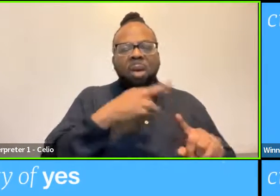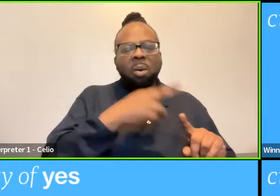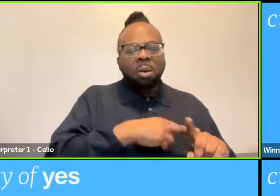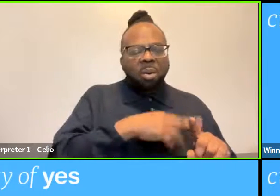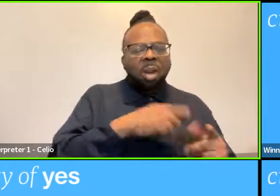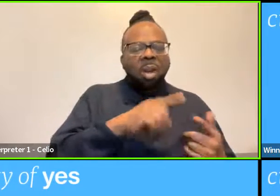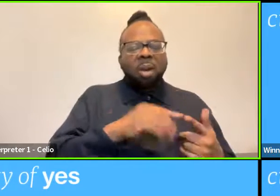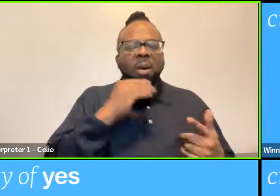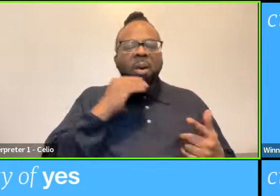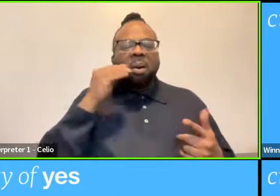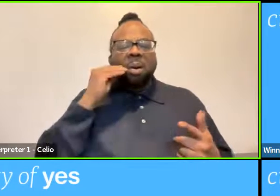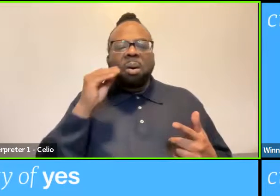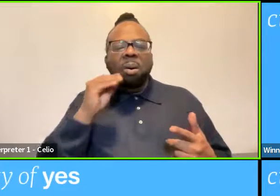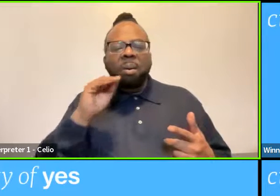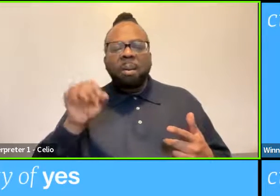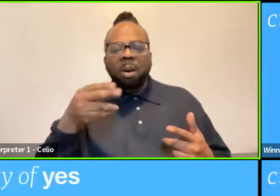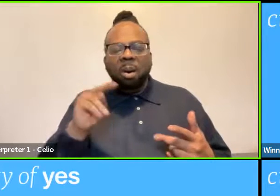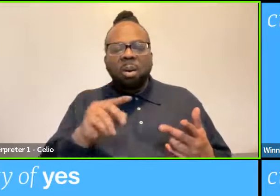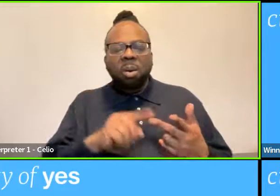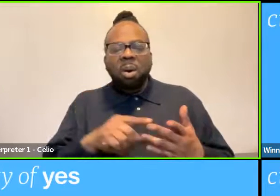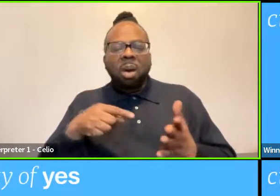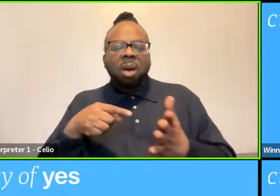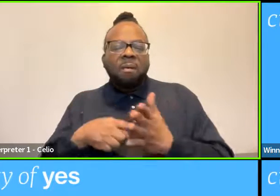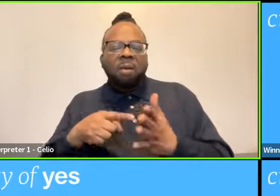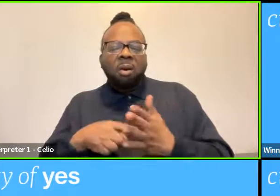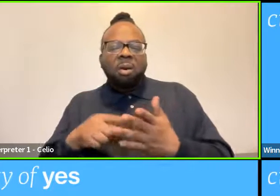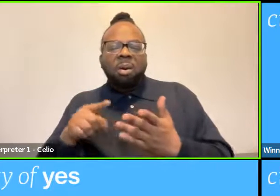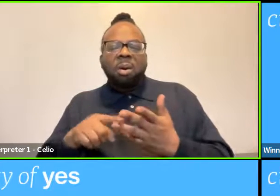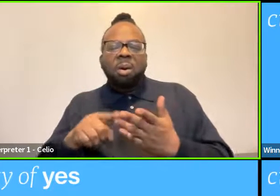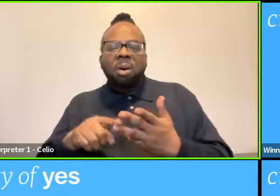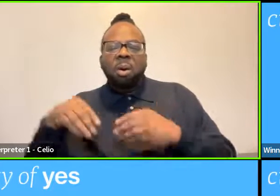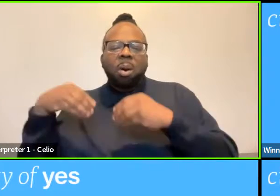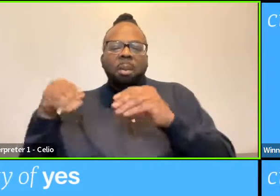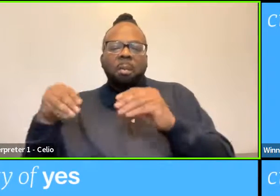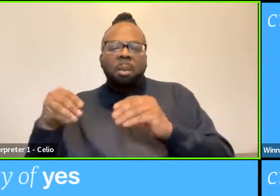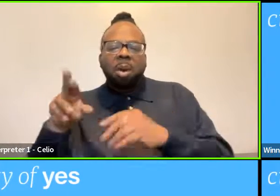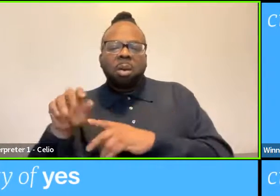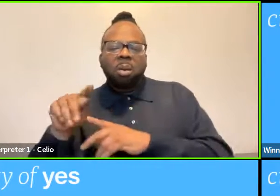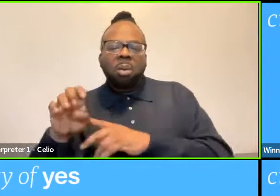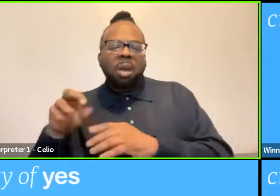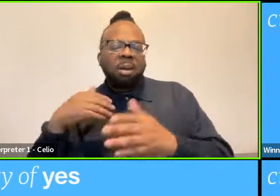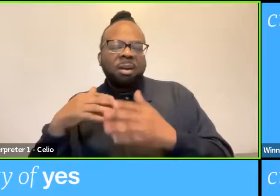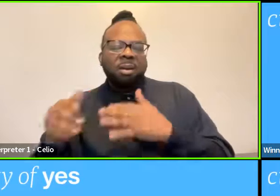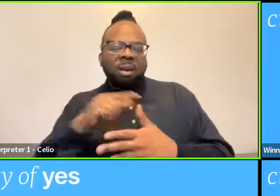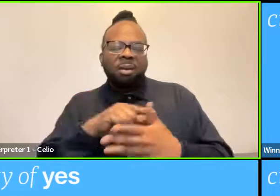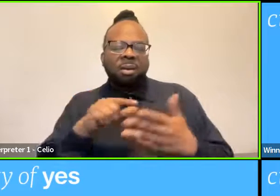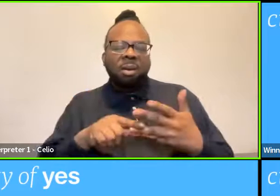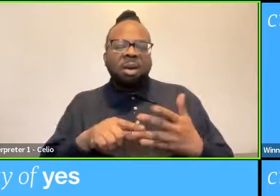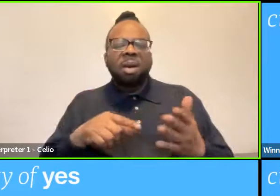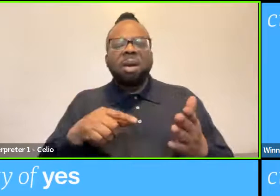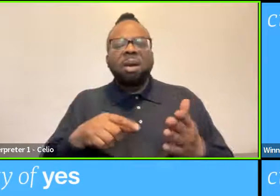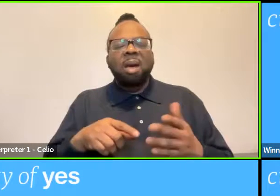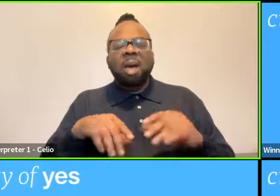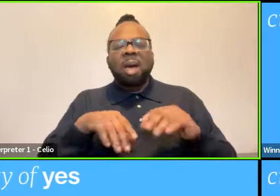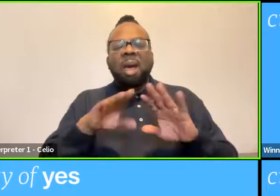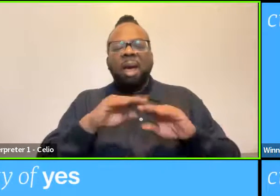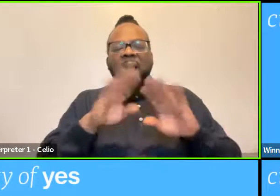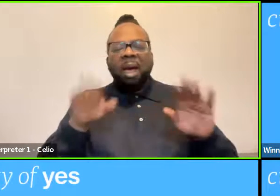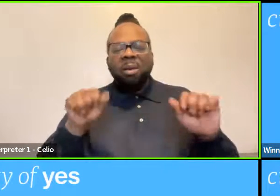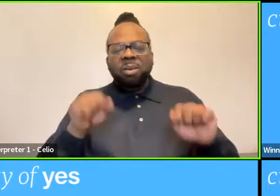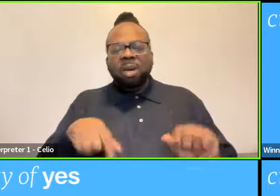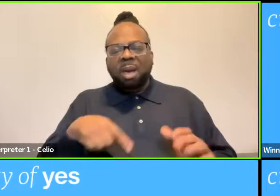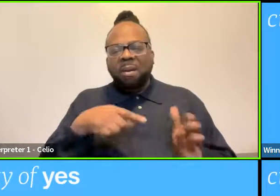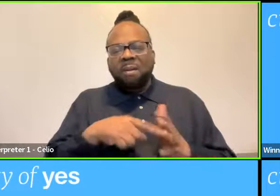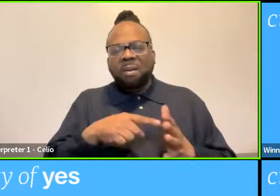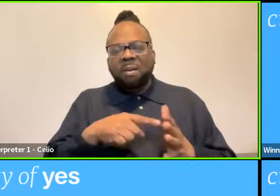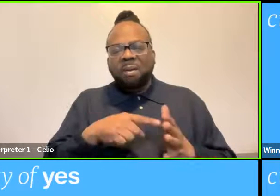it's affordable, whether it's market rate. So yes, affordable home ownership will be able to take advantage of the higher FARs that